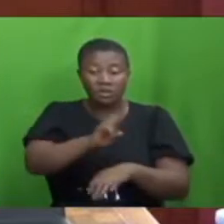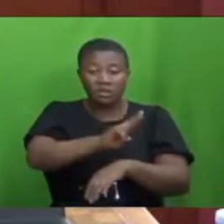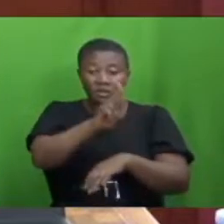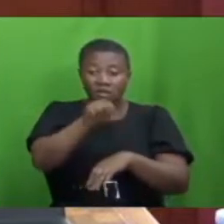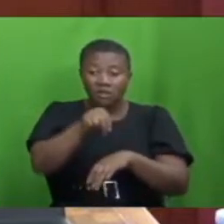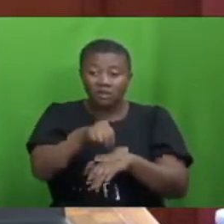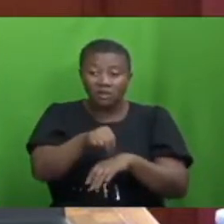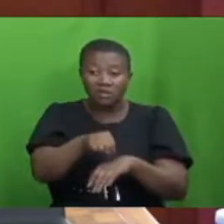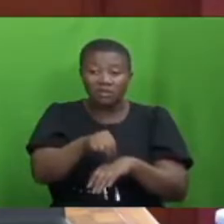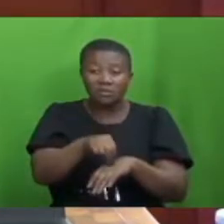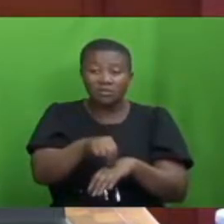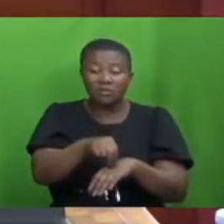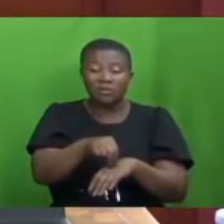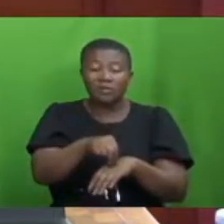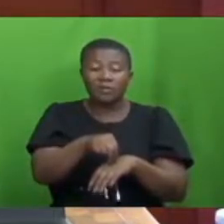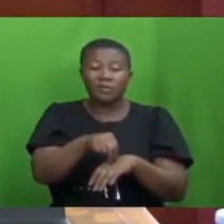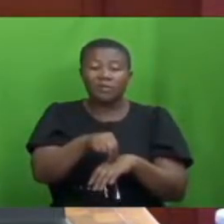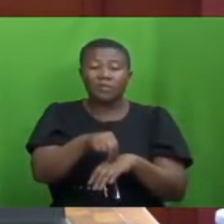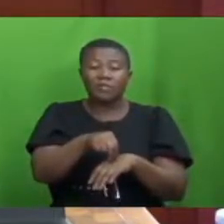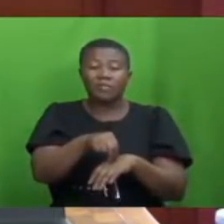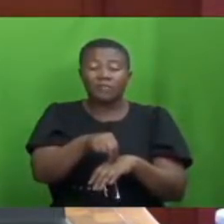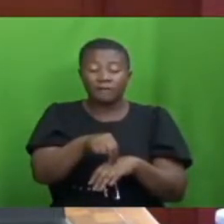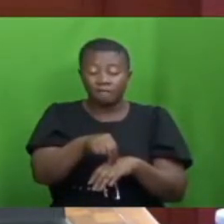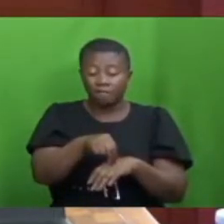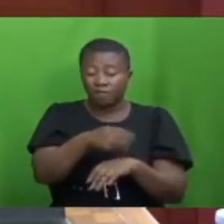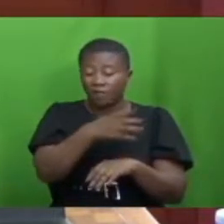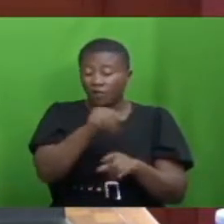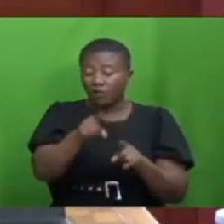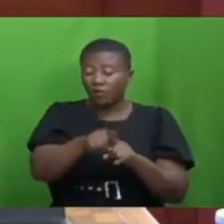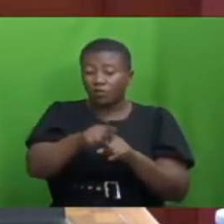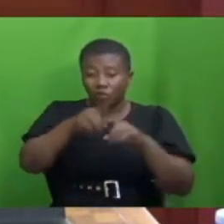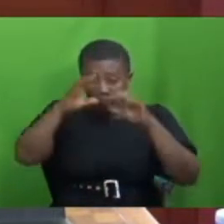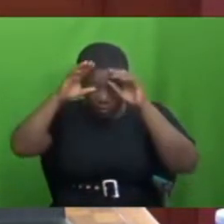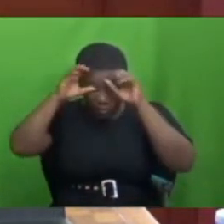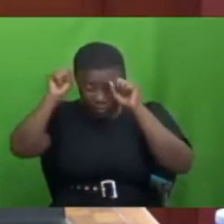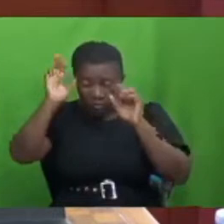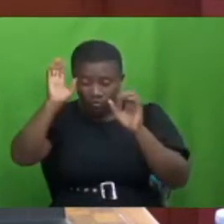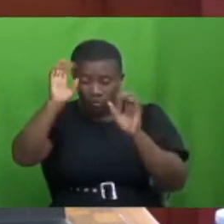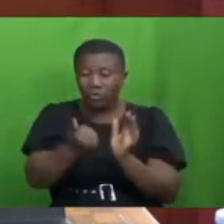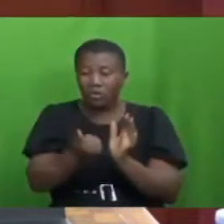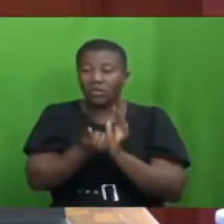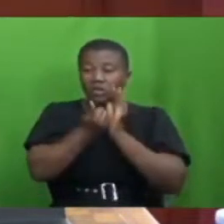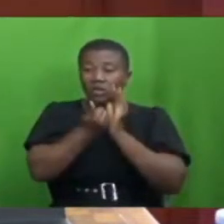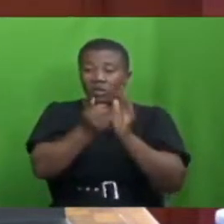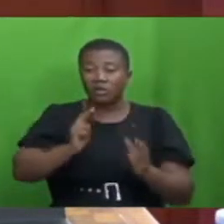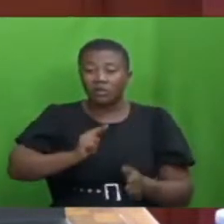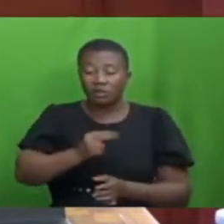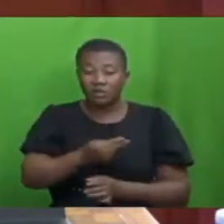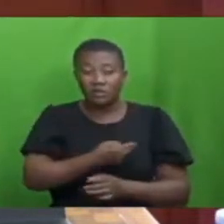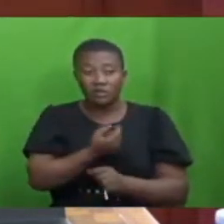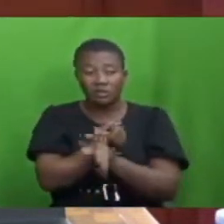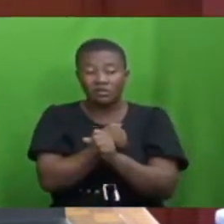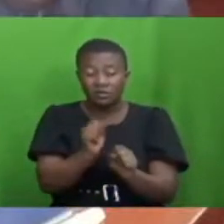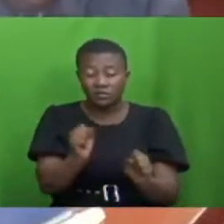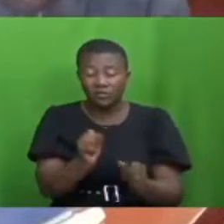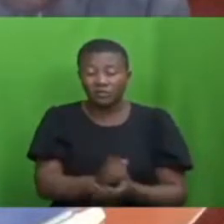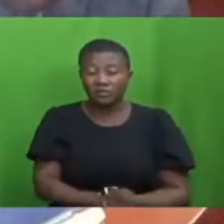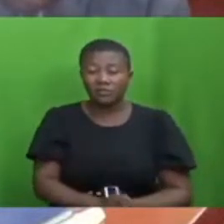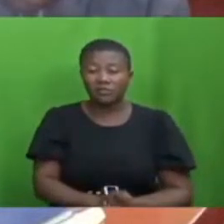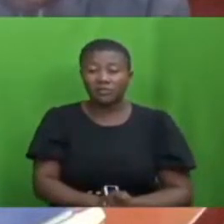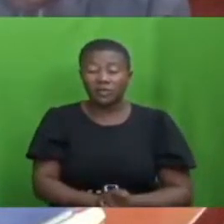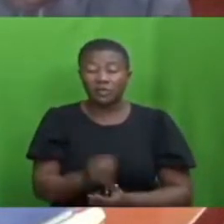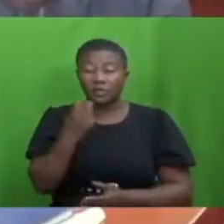towards stabilizing the economy. Let me assure you that the nation, under the steady hands of